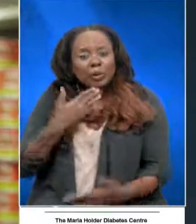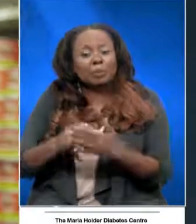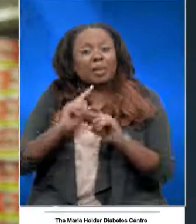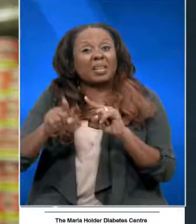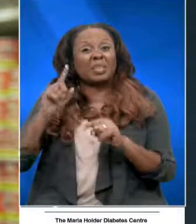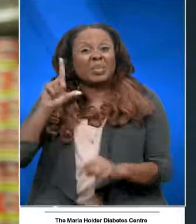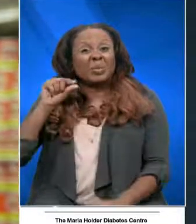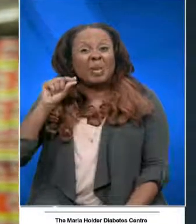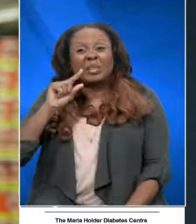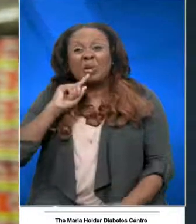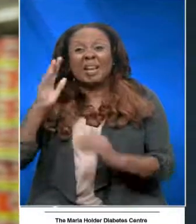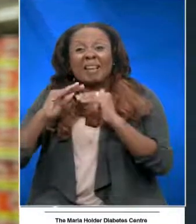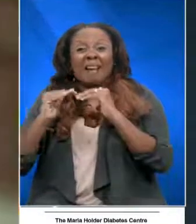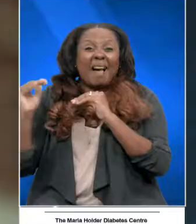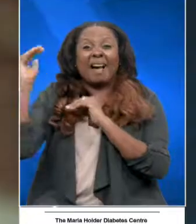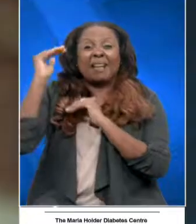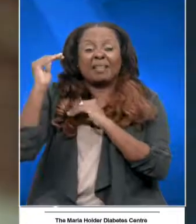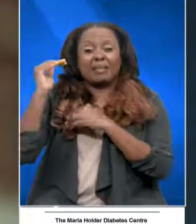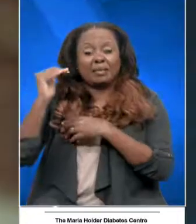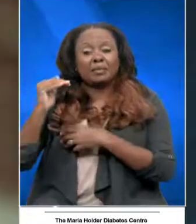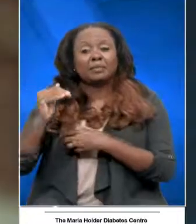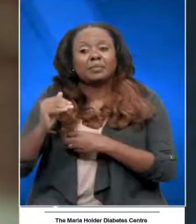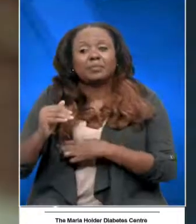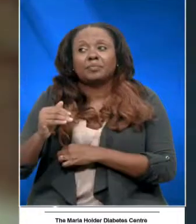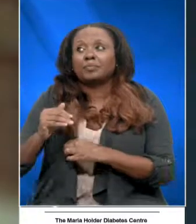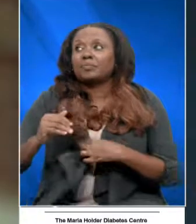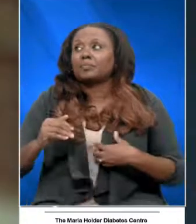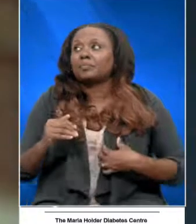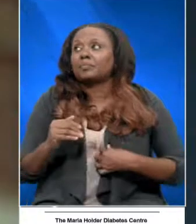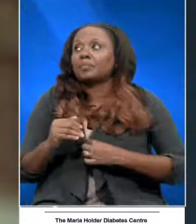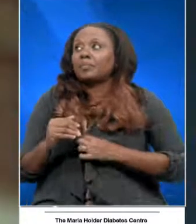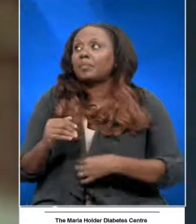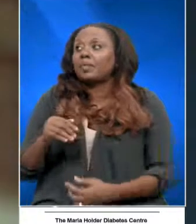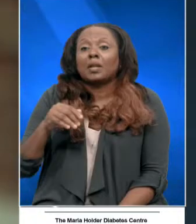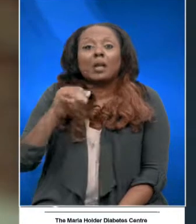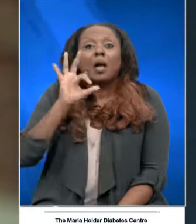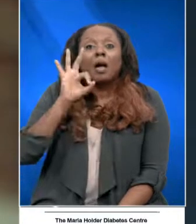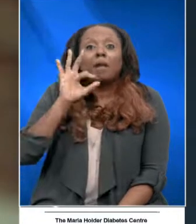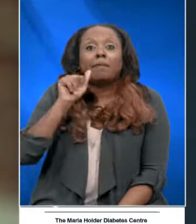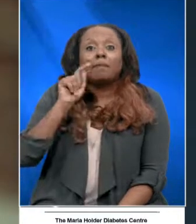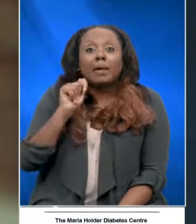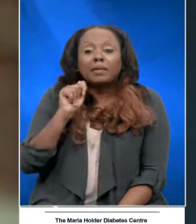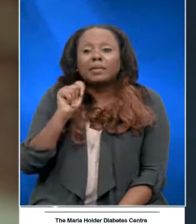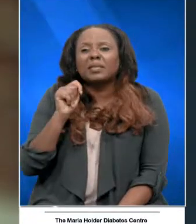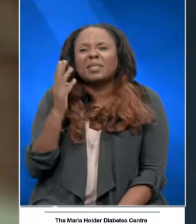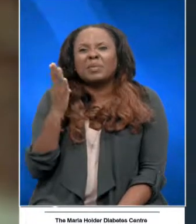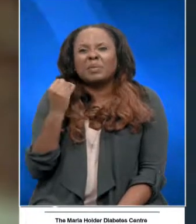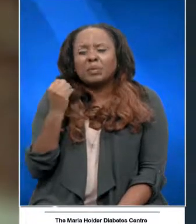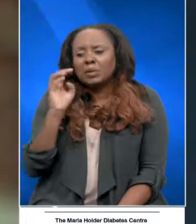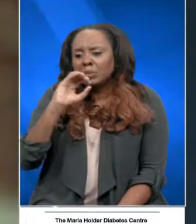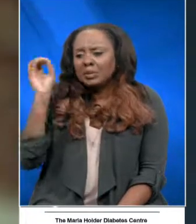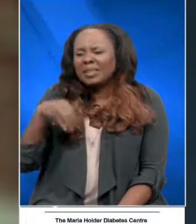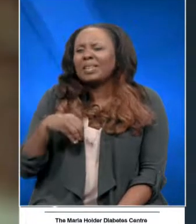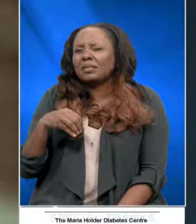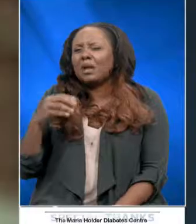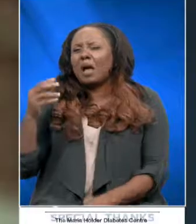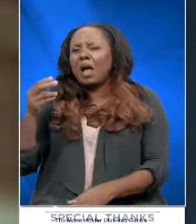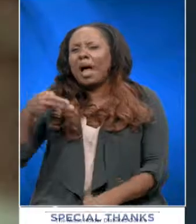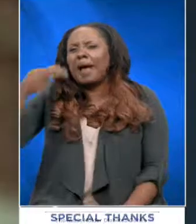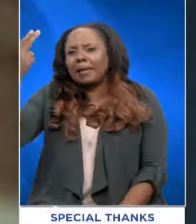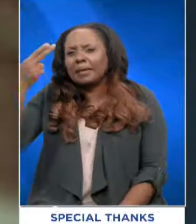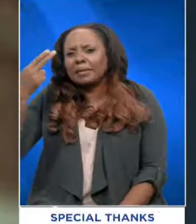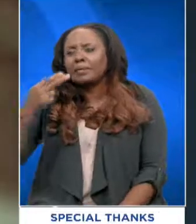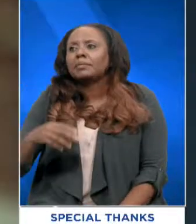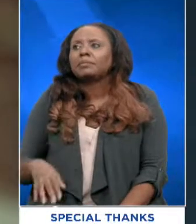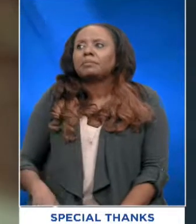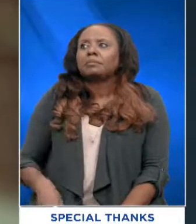20%, it is high in that particular nutrient. So the fat in here is 40%, and that's quite high. And the saturated fat, which is the fat